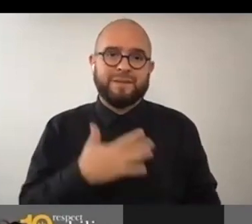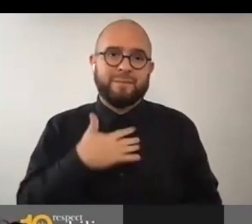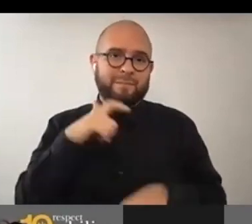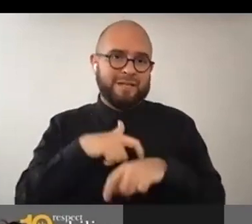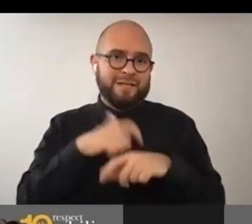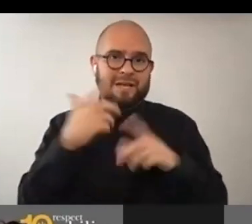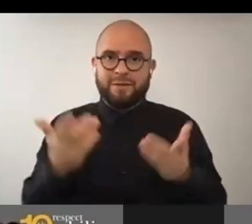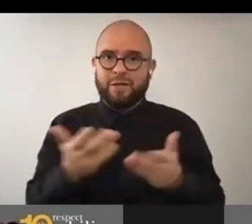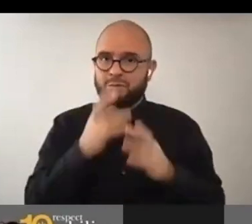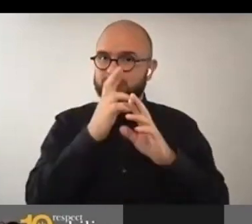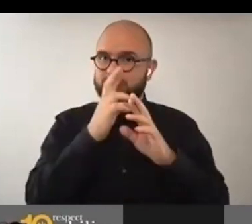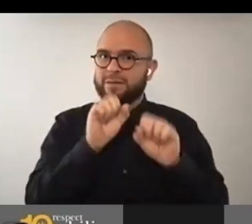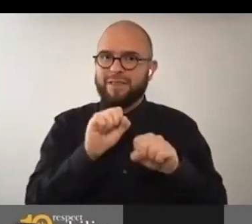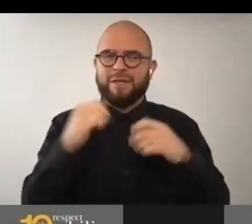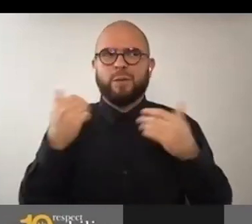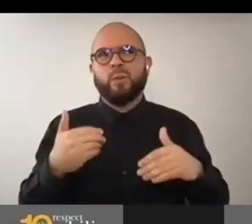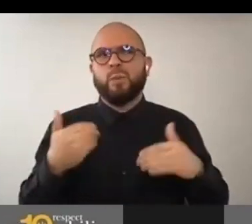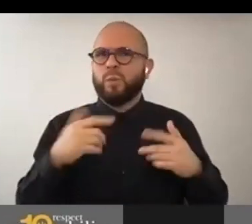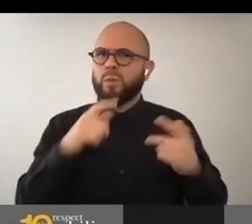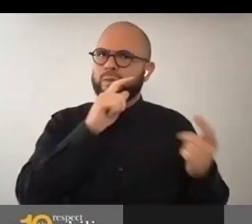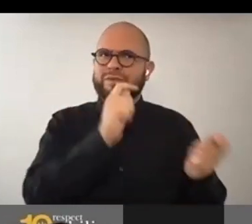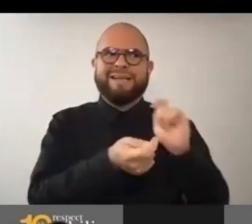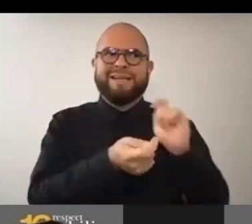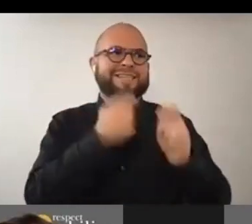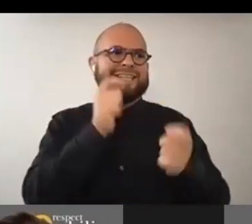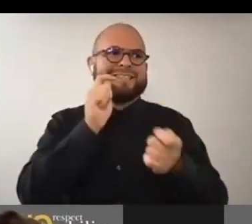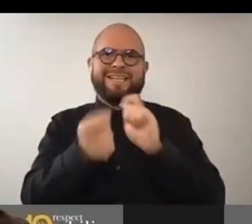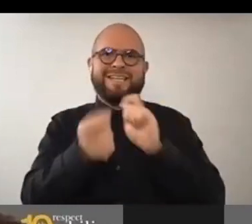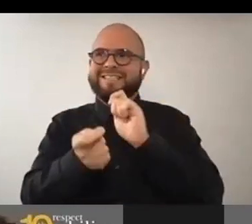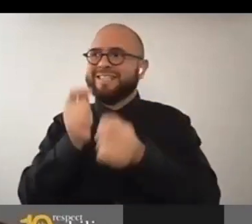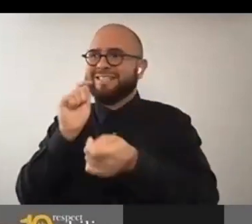change, nothing short of that.